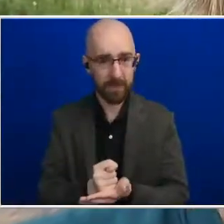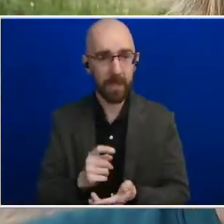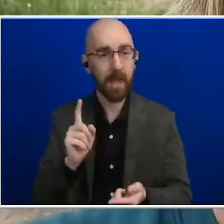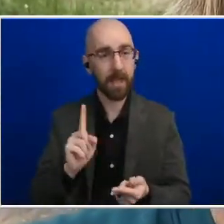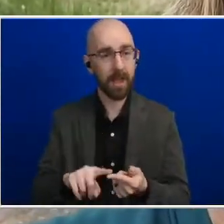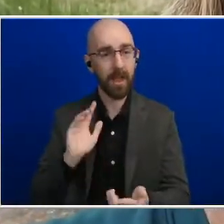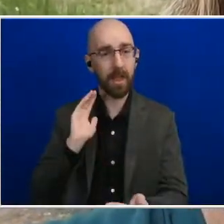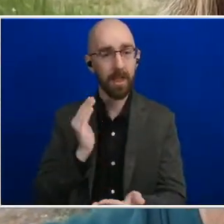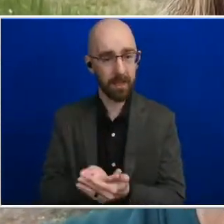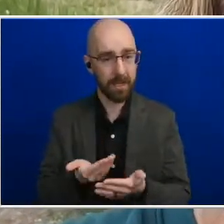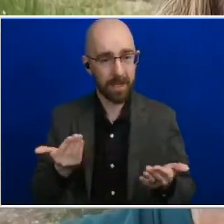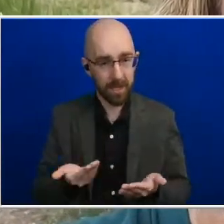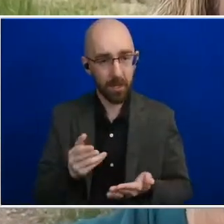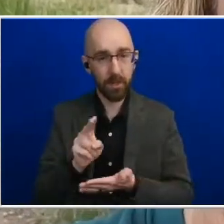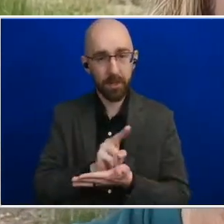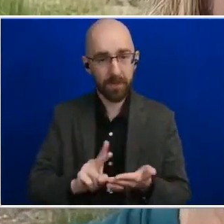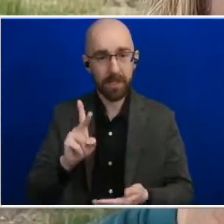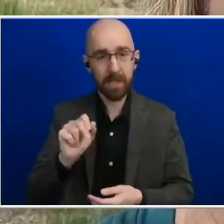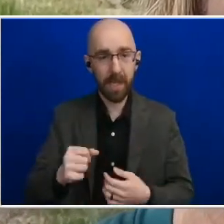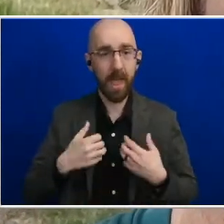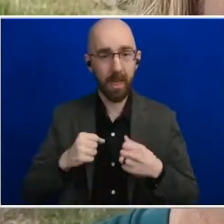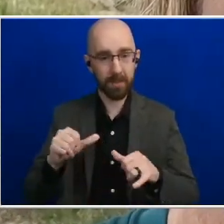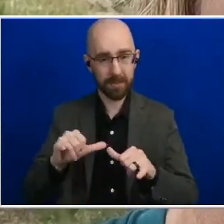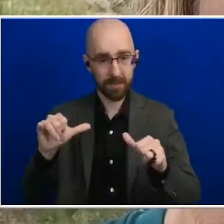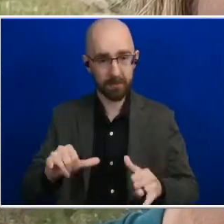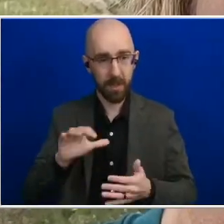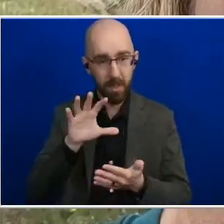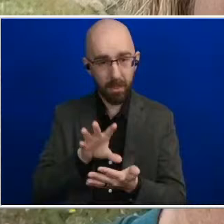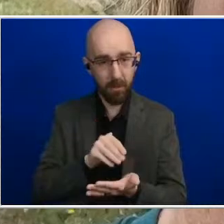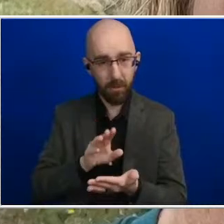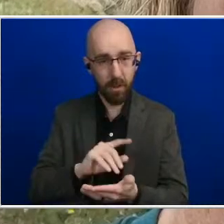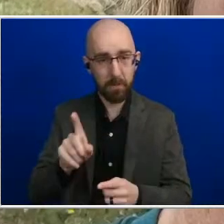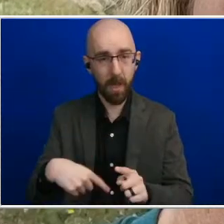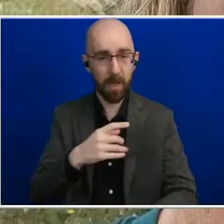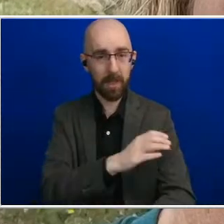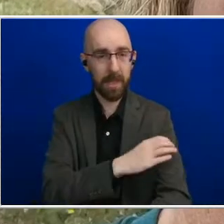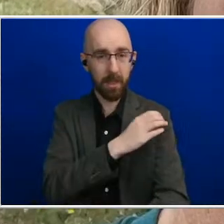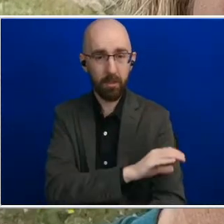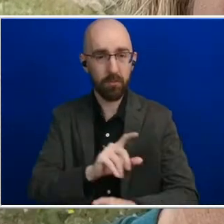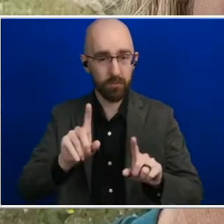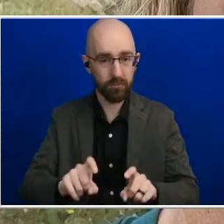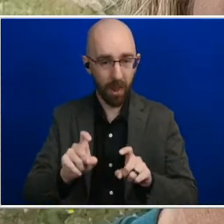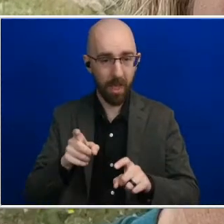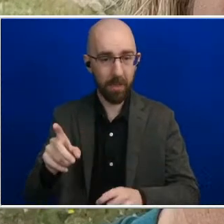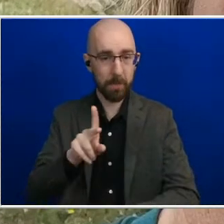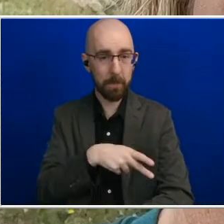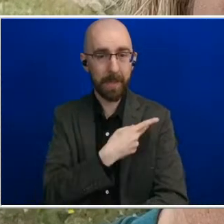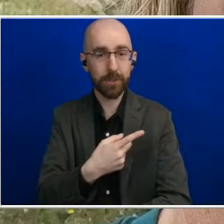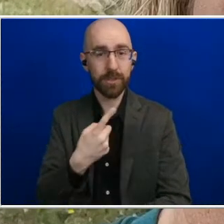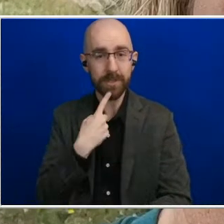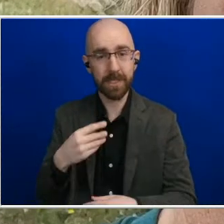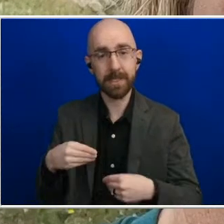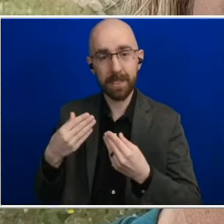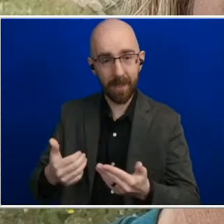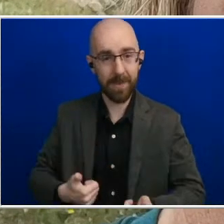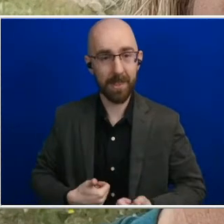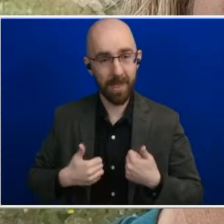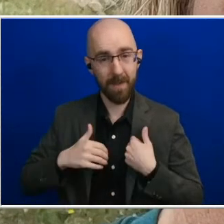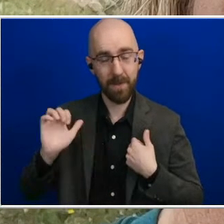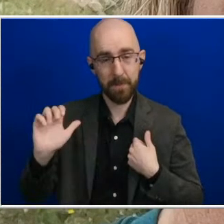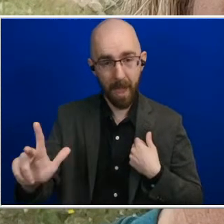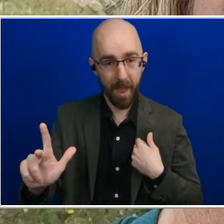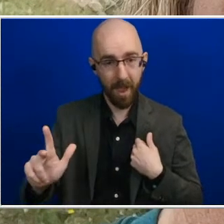to the University of Kansas Health System, learn about the clinical trial that this patient says gave him his life back.